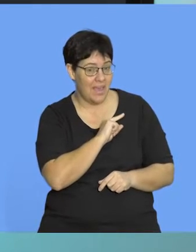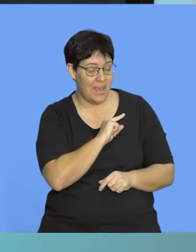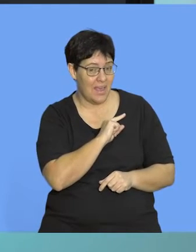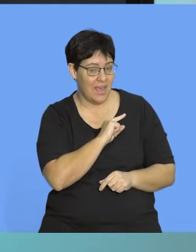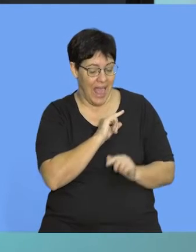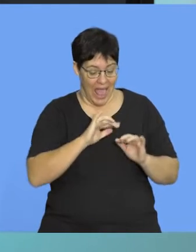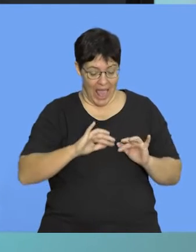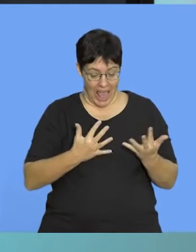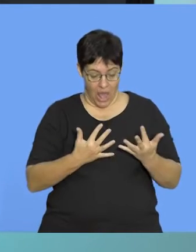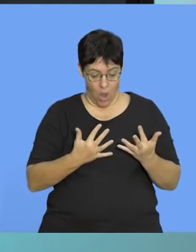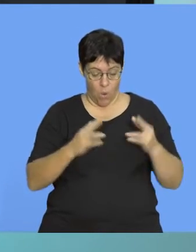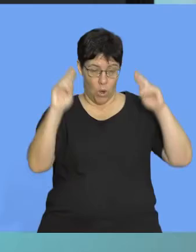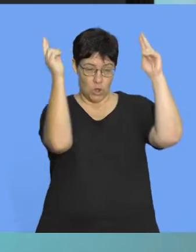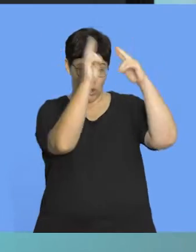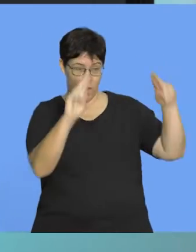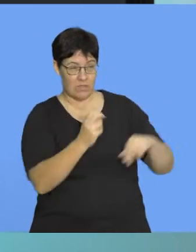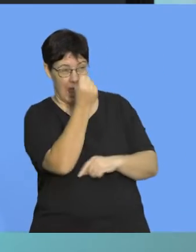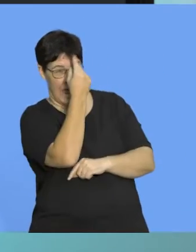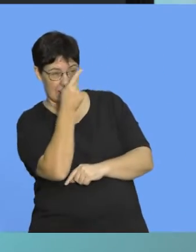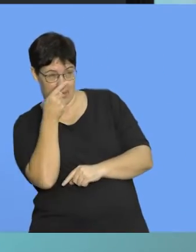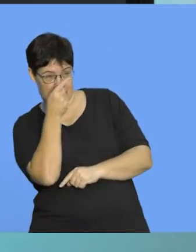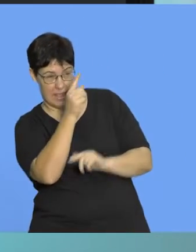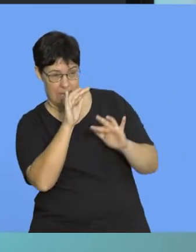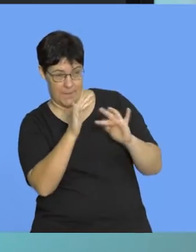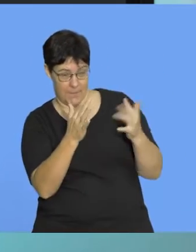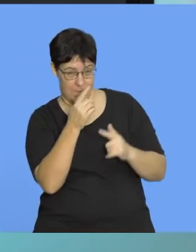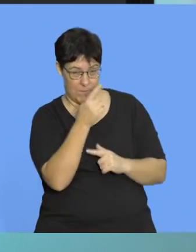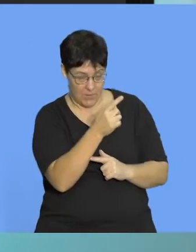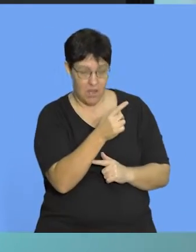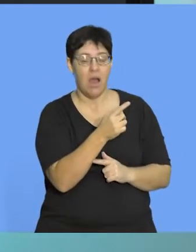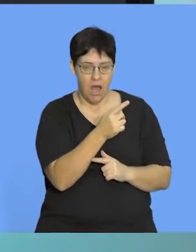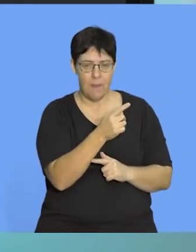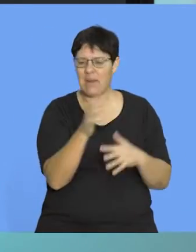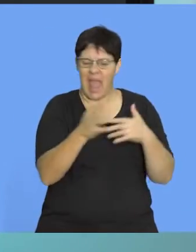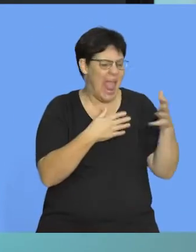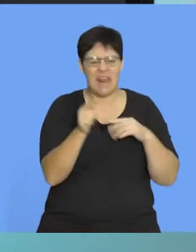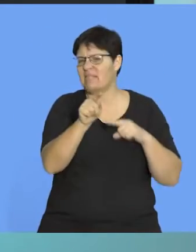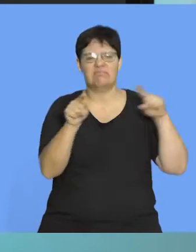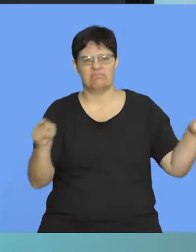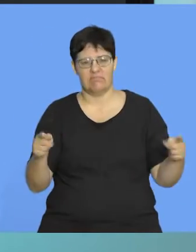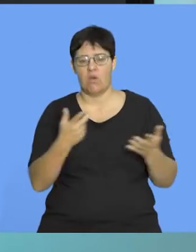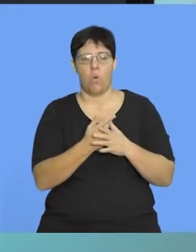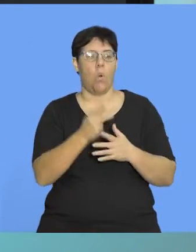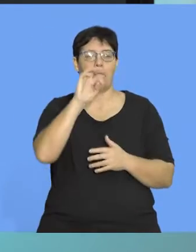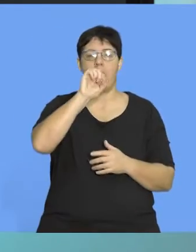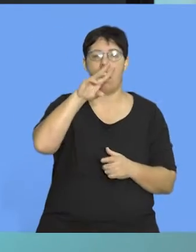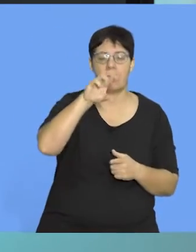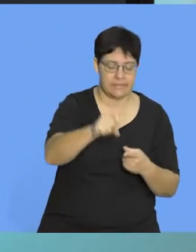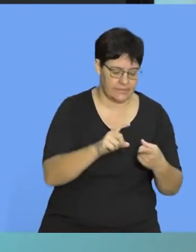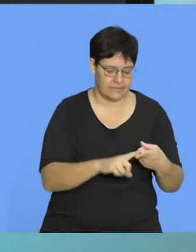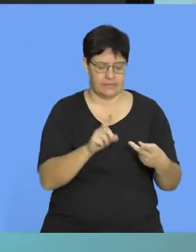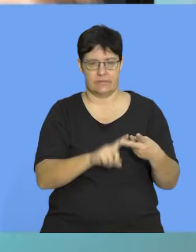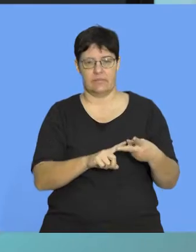current understanding of the universe, this law works anywhere. Whether you're on Mars, whether you're